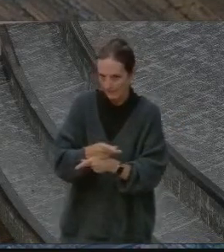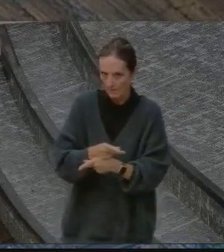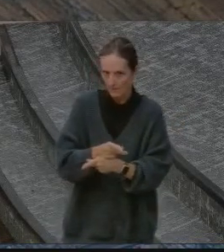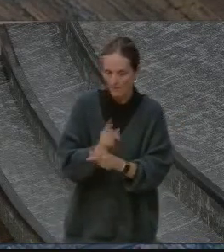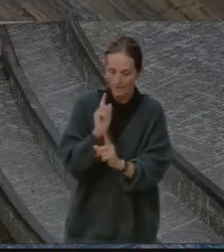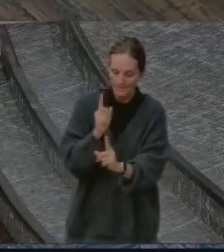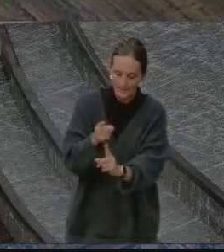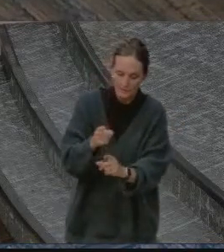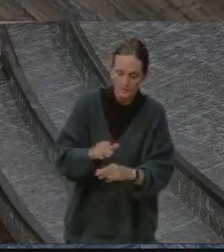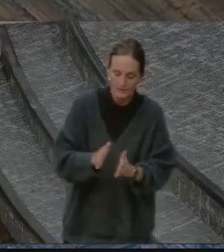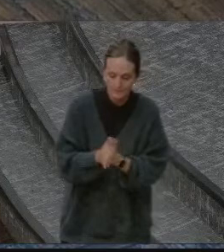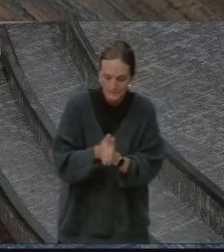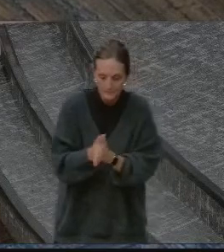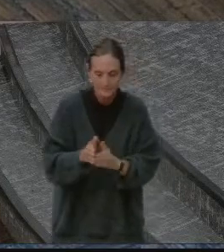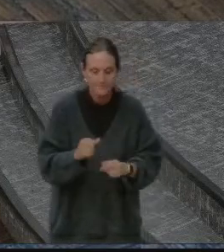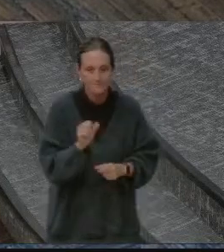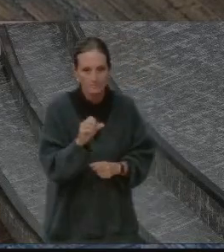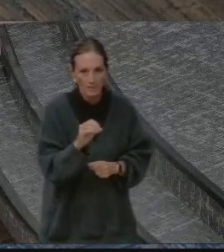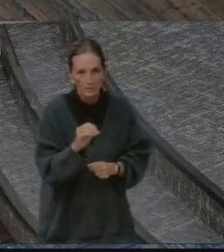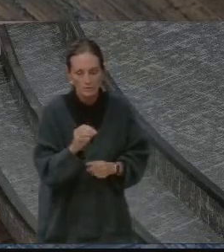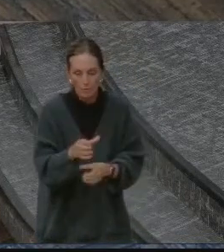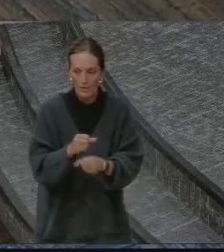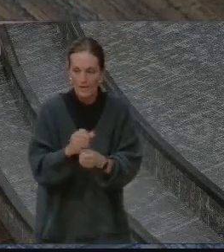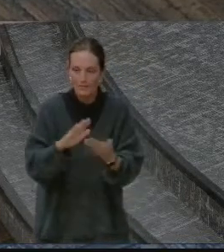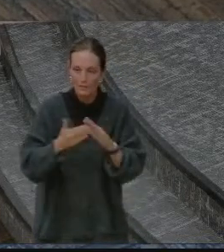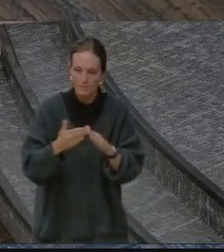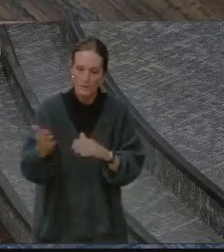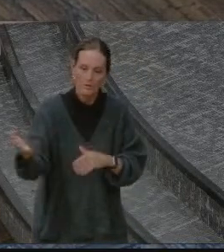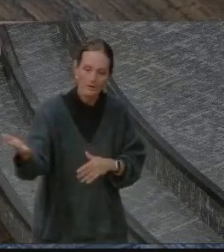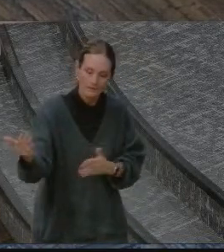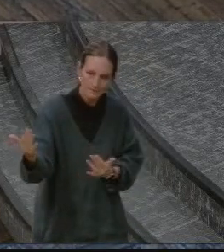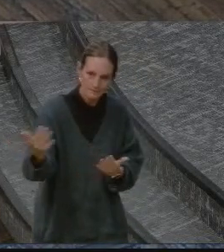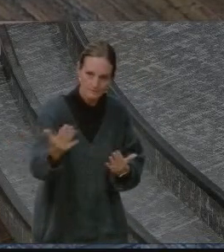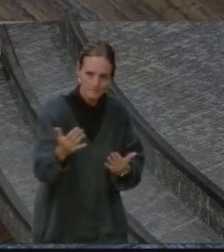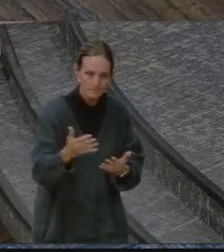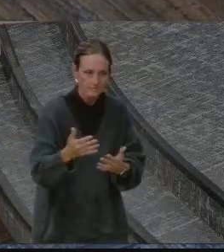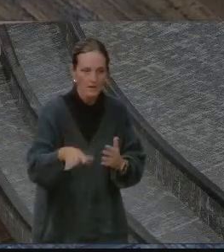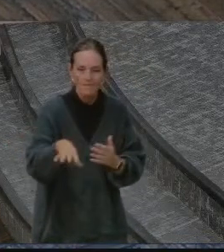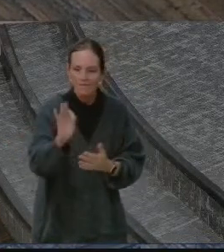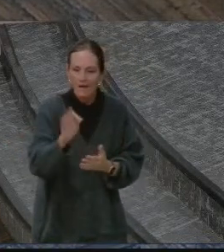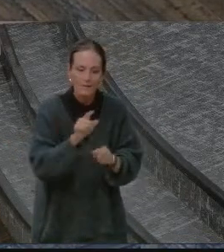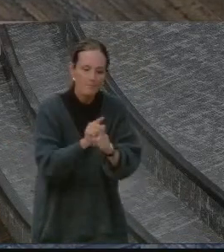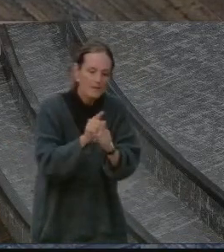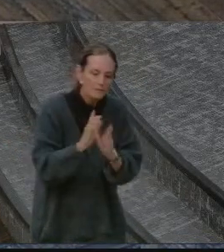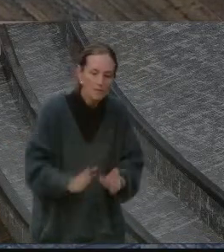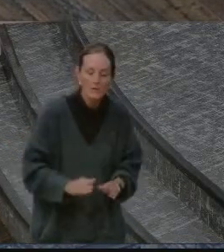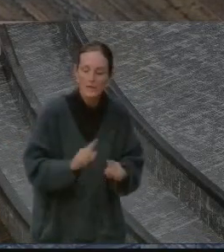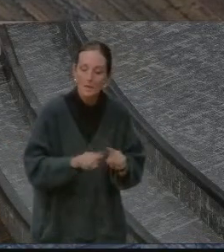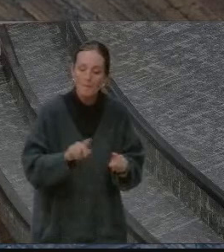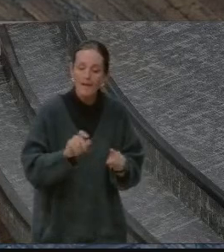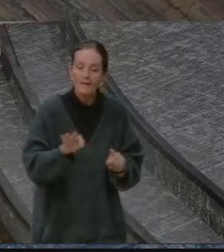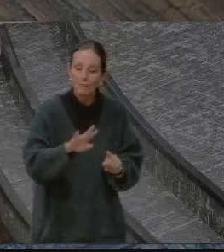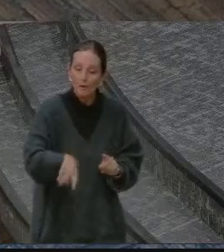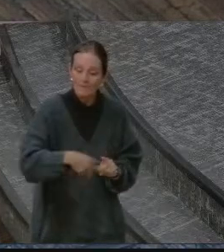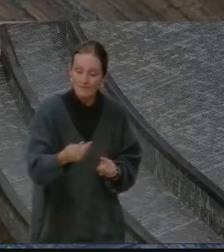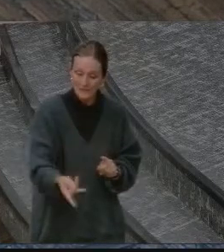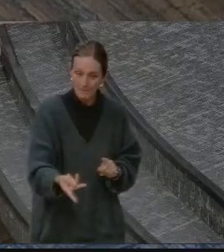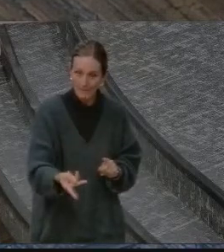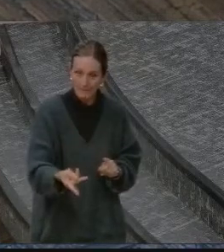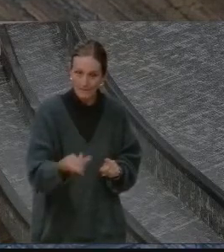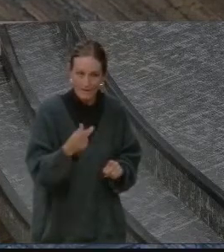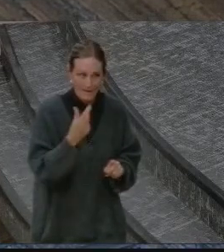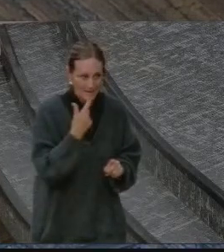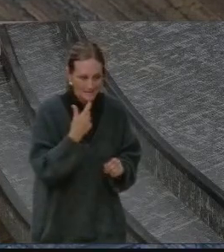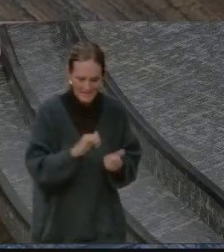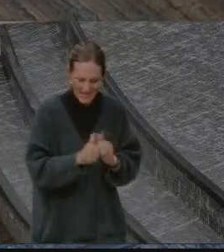get the community into schools, how we can get mentors and things of that nature. And I think if we somewhat flip that model and figure out